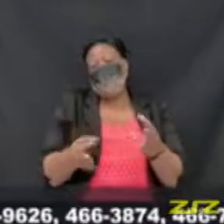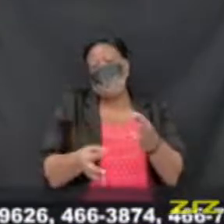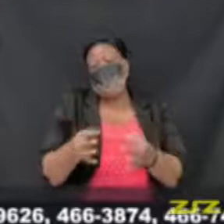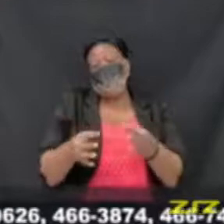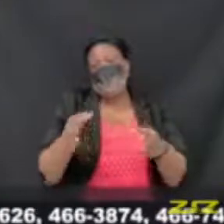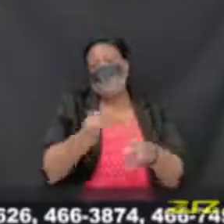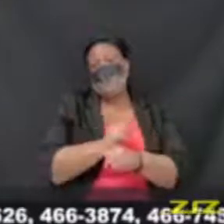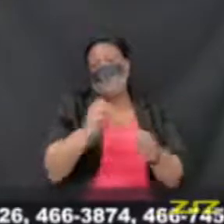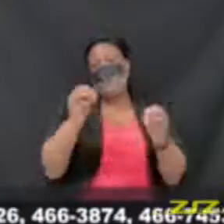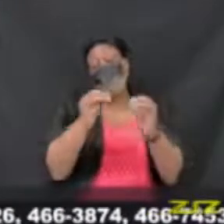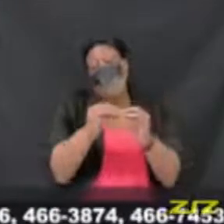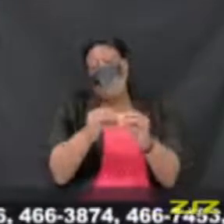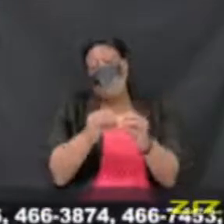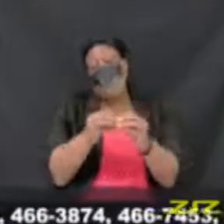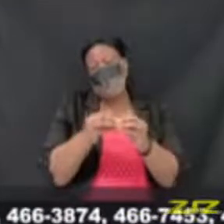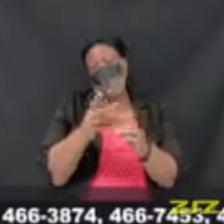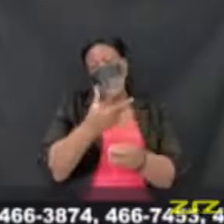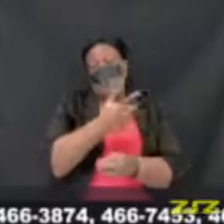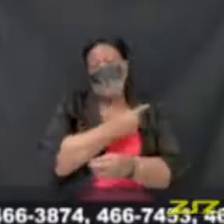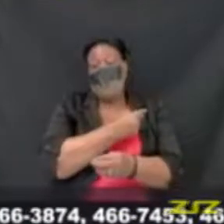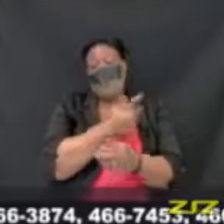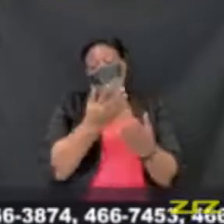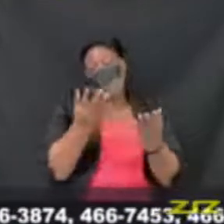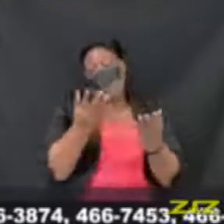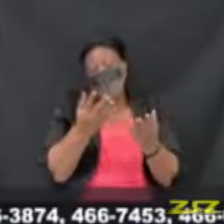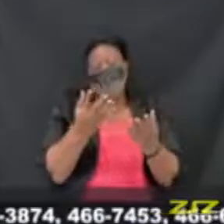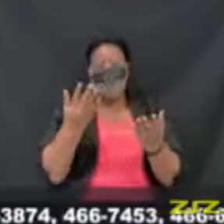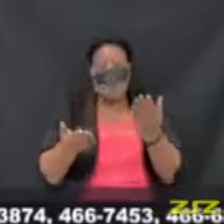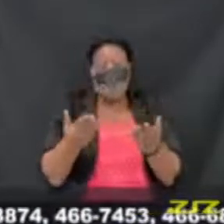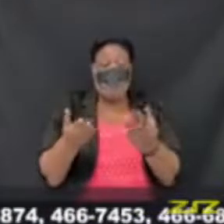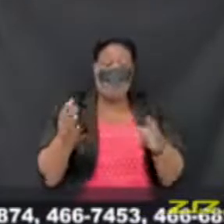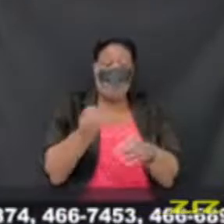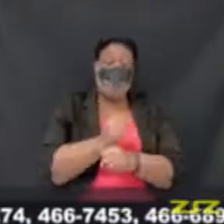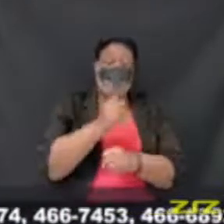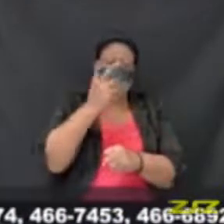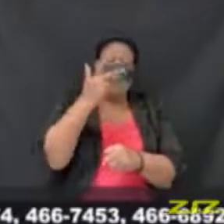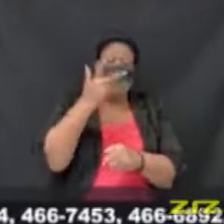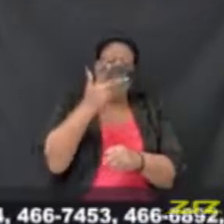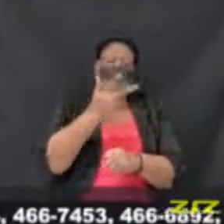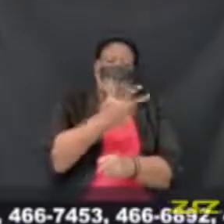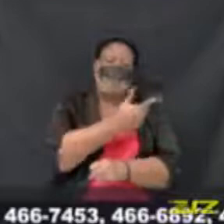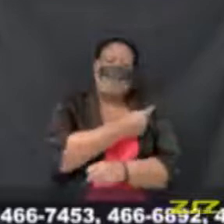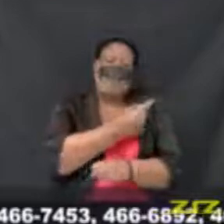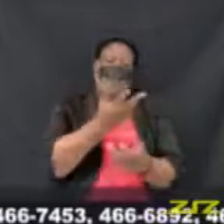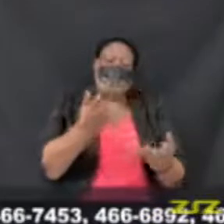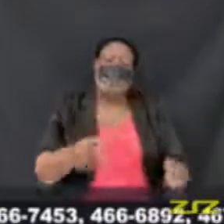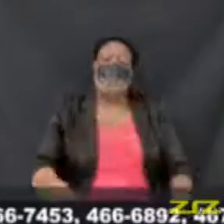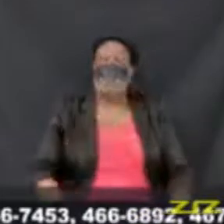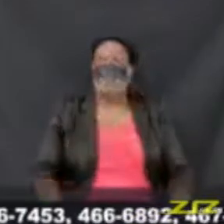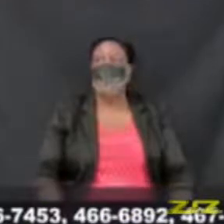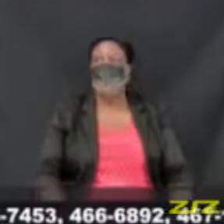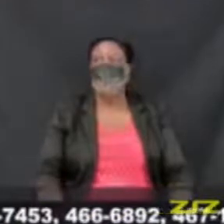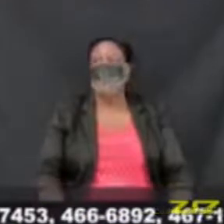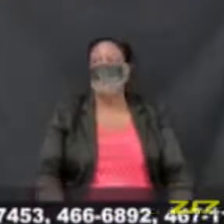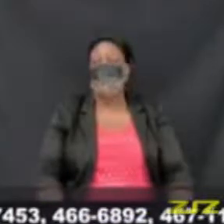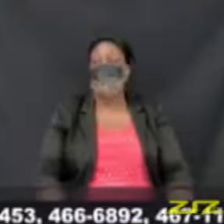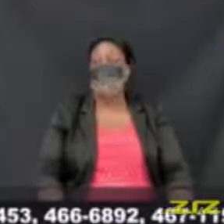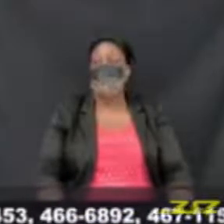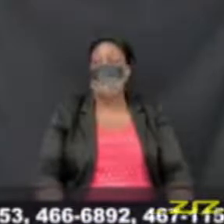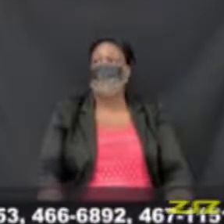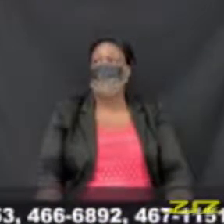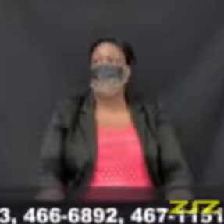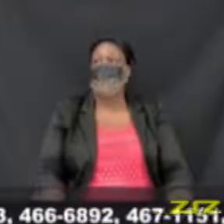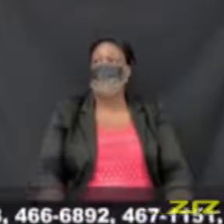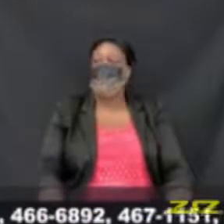But again, we say no one is safe until everyone is safe. And the World Health Organization philosophy is that we need to get at least 40%